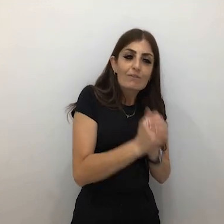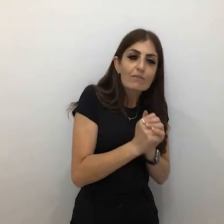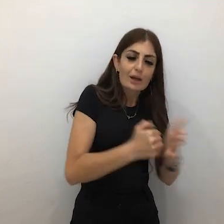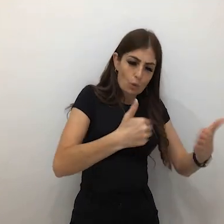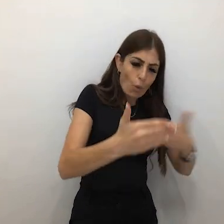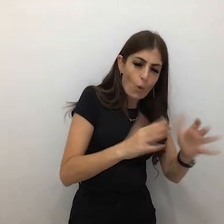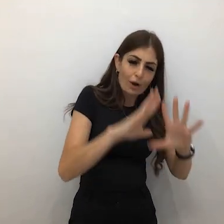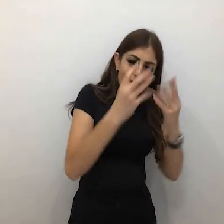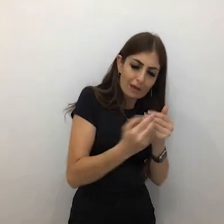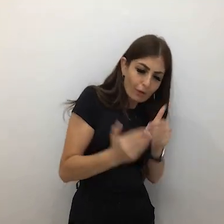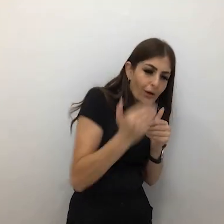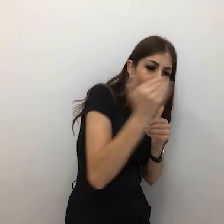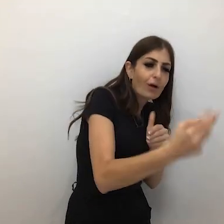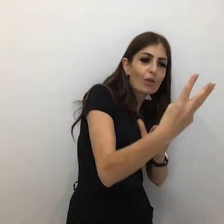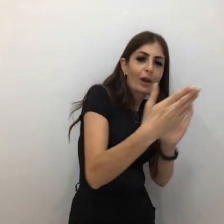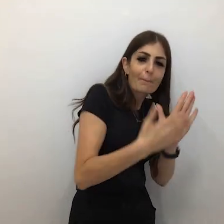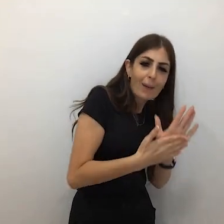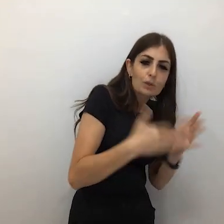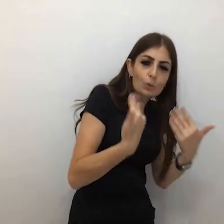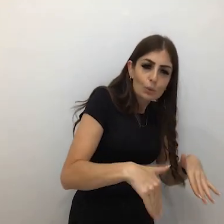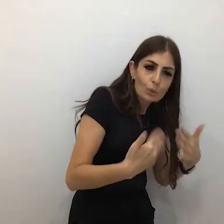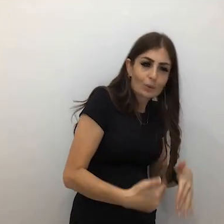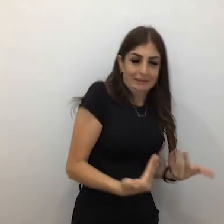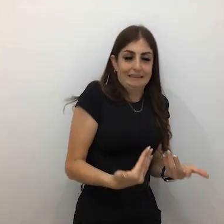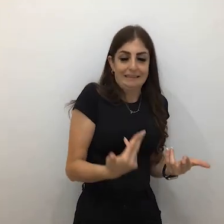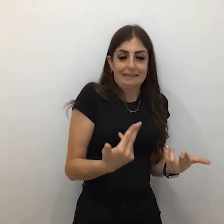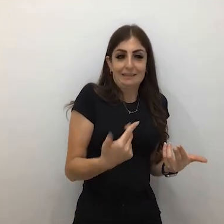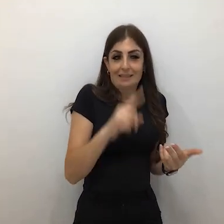it takes a lot of effort to stay up to date with what's on with the event scene, and I think this is really the problem that